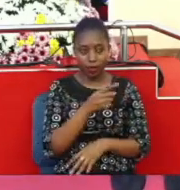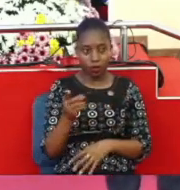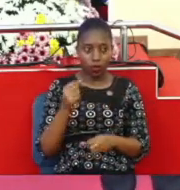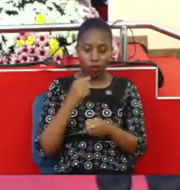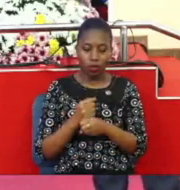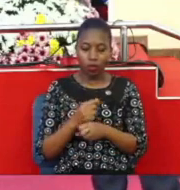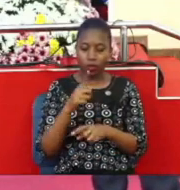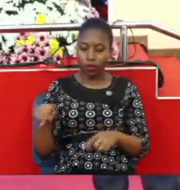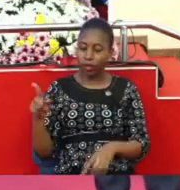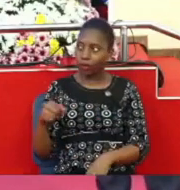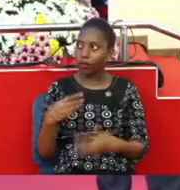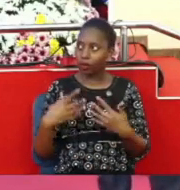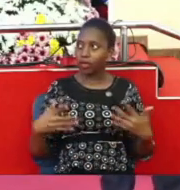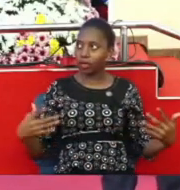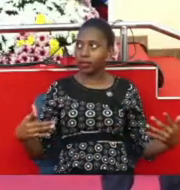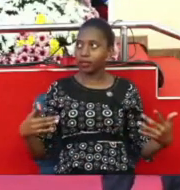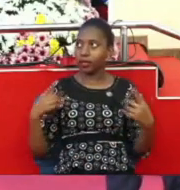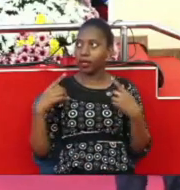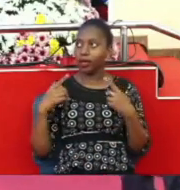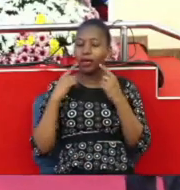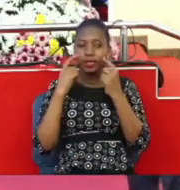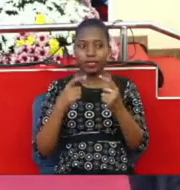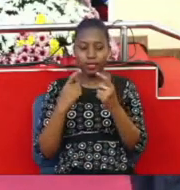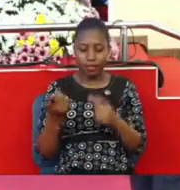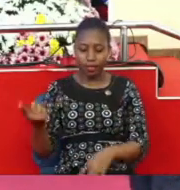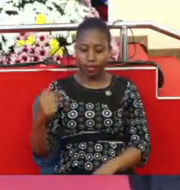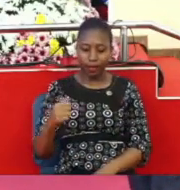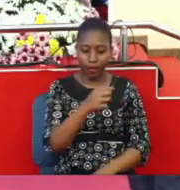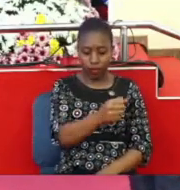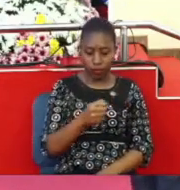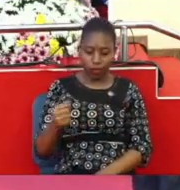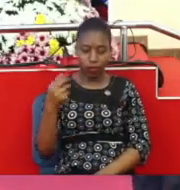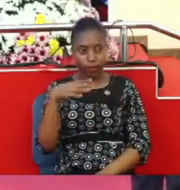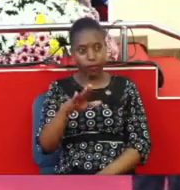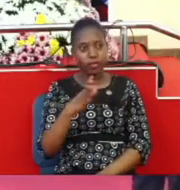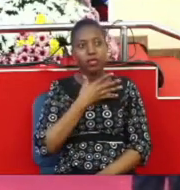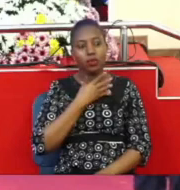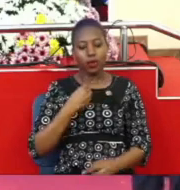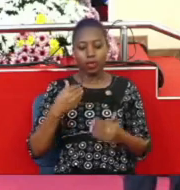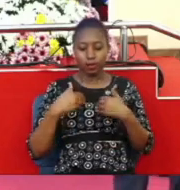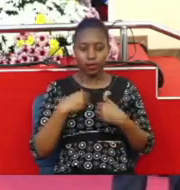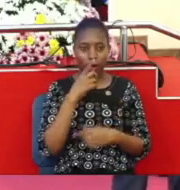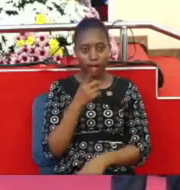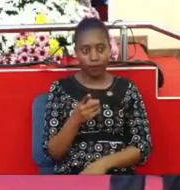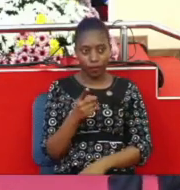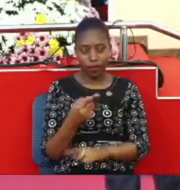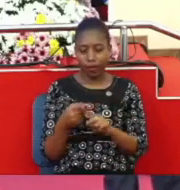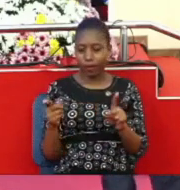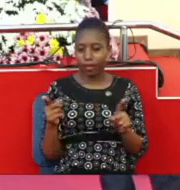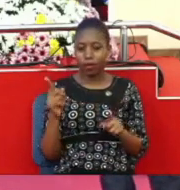crouching at your door. It desires to have you, but you must rule over